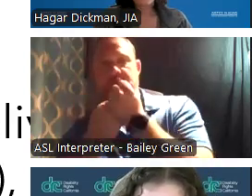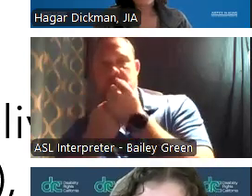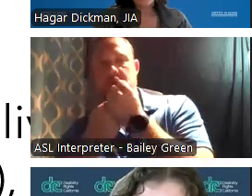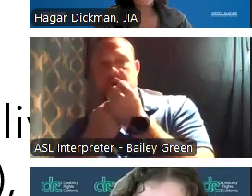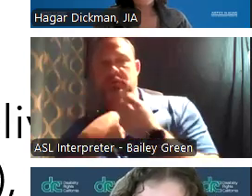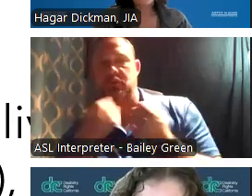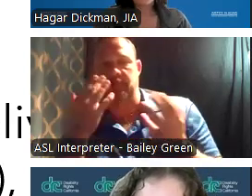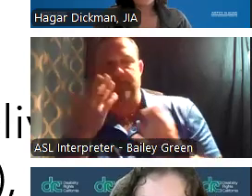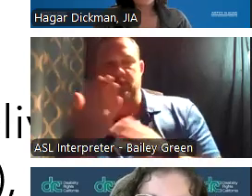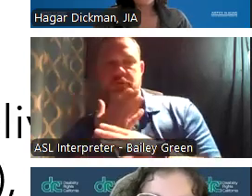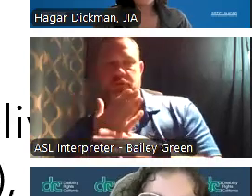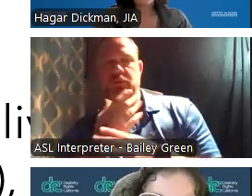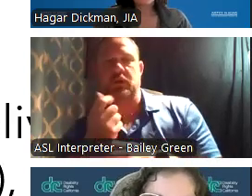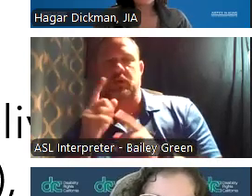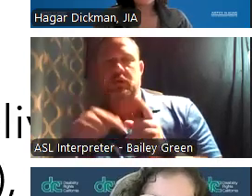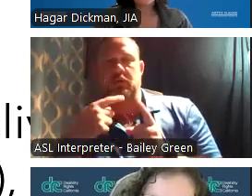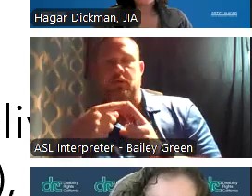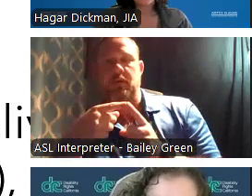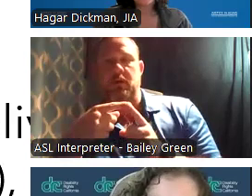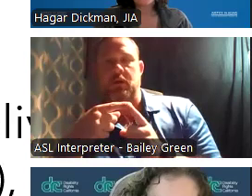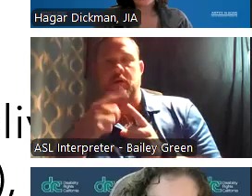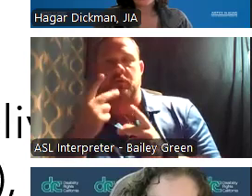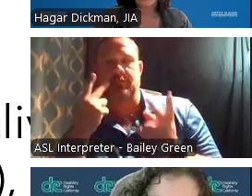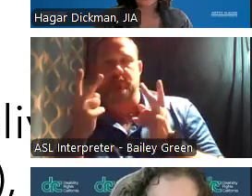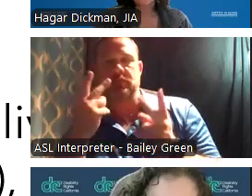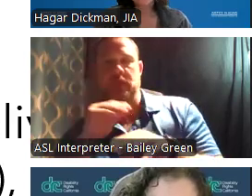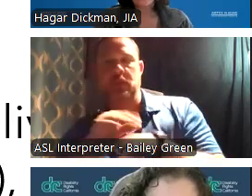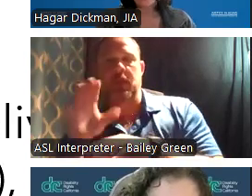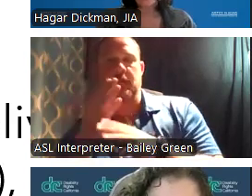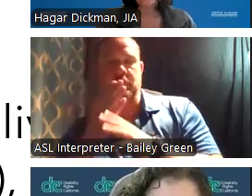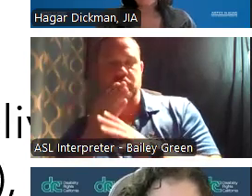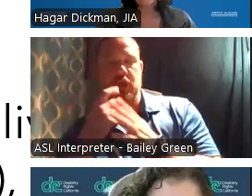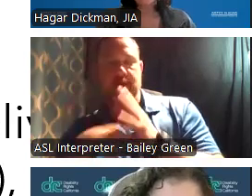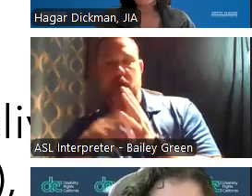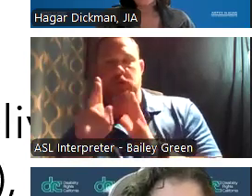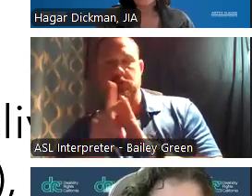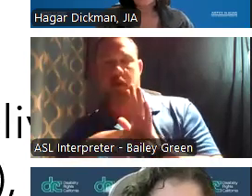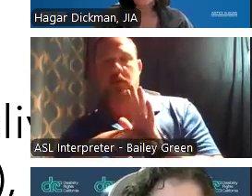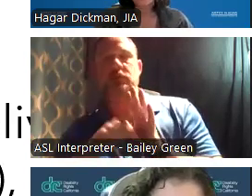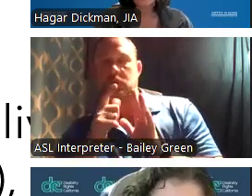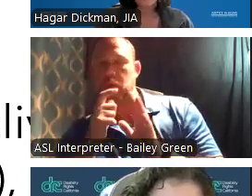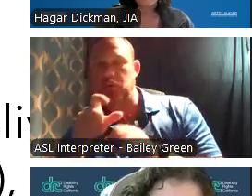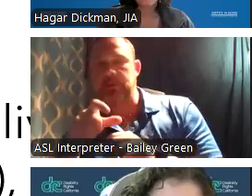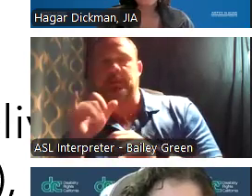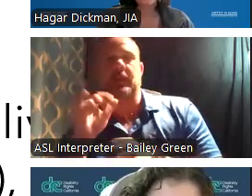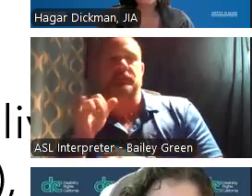you can maybe share a little bit about what you've seen as the impact of the share of cost policy right now on people who need